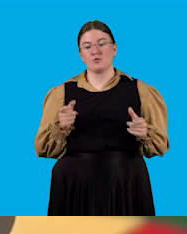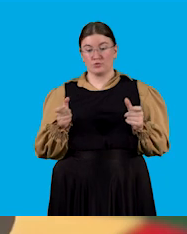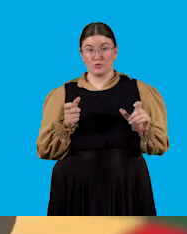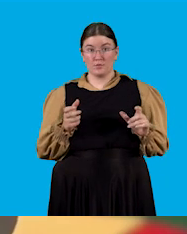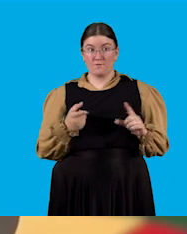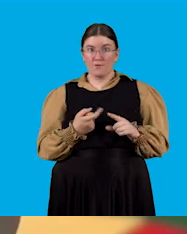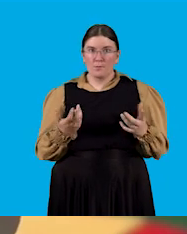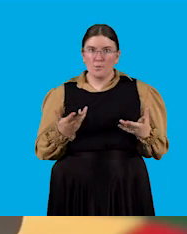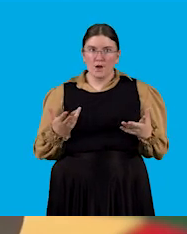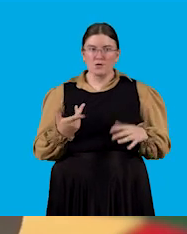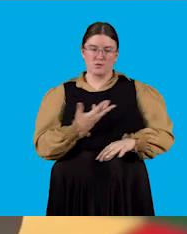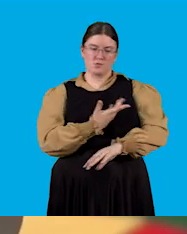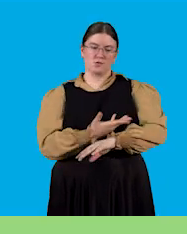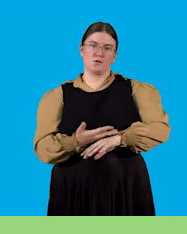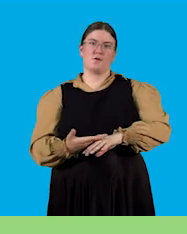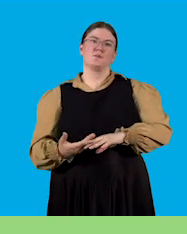nervous system.